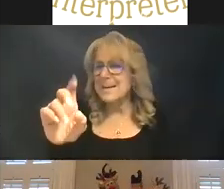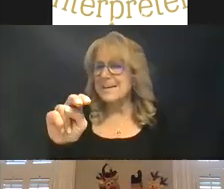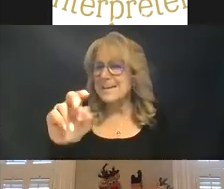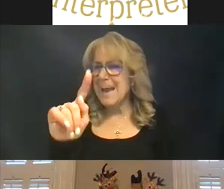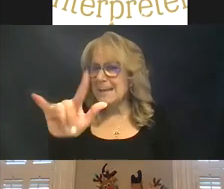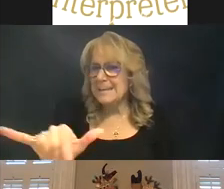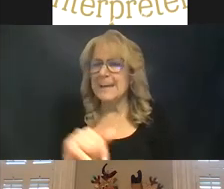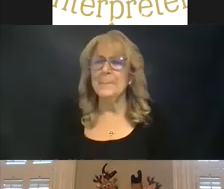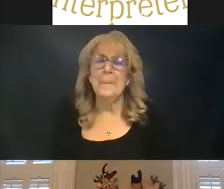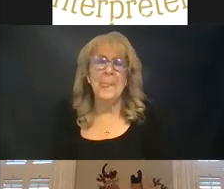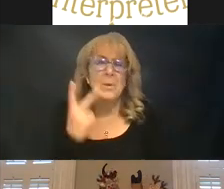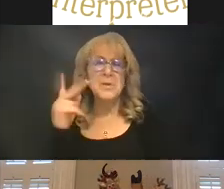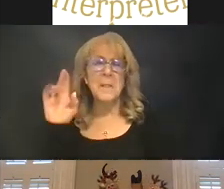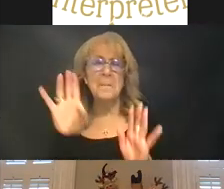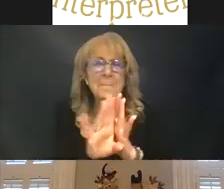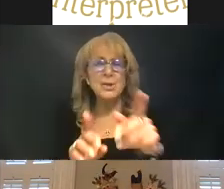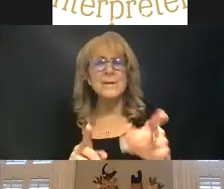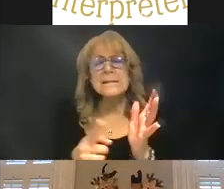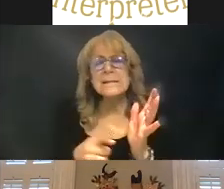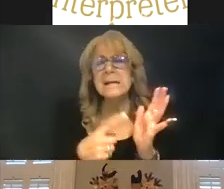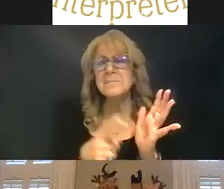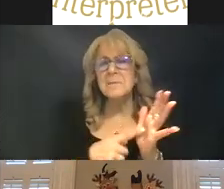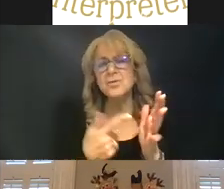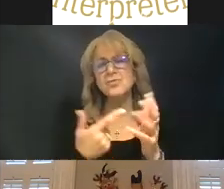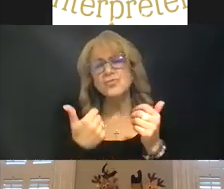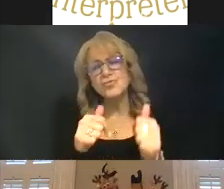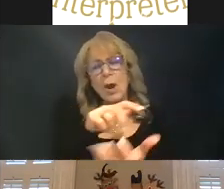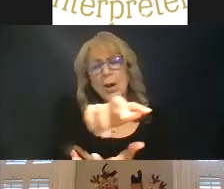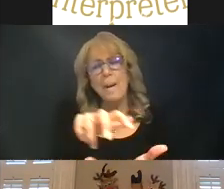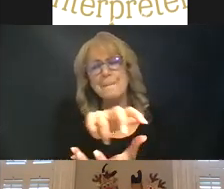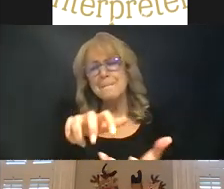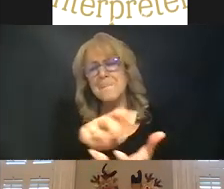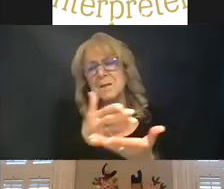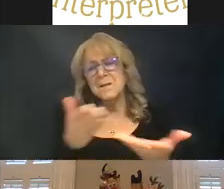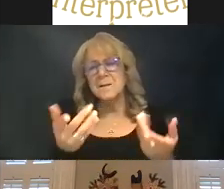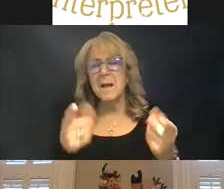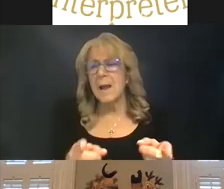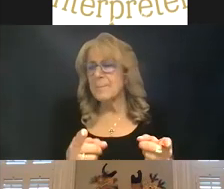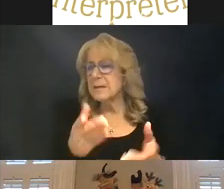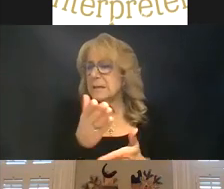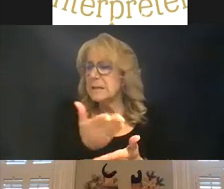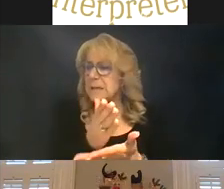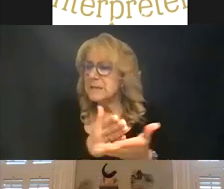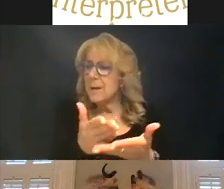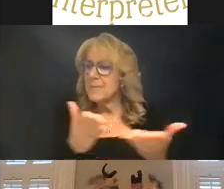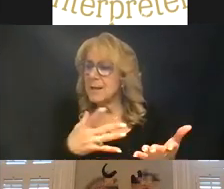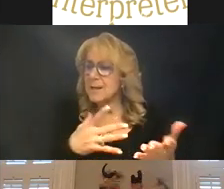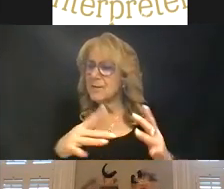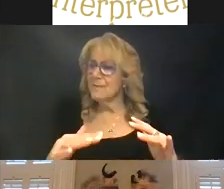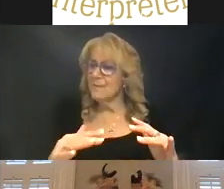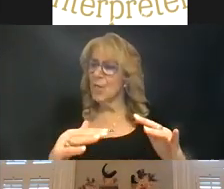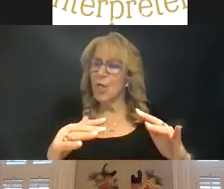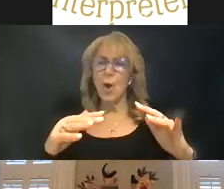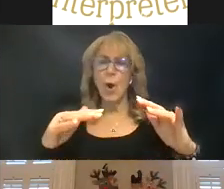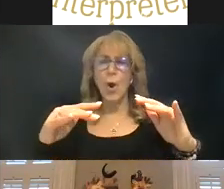see in the picture here that sometimes when you're trying to mix things in the kitchen, some things like to float on top, and some things go down